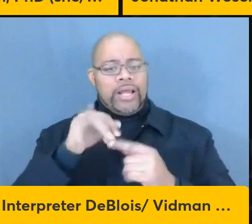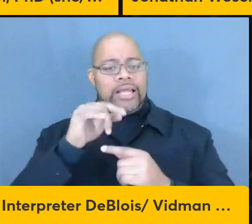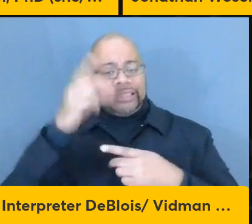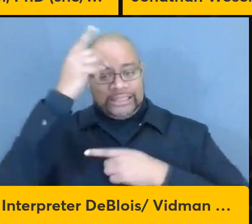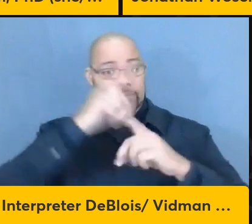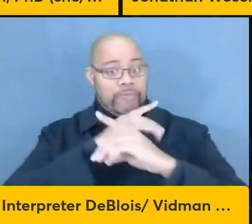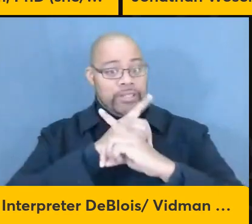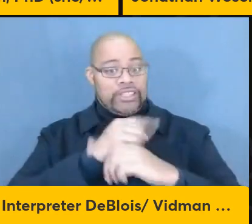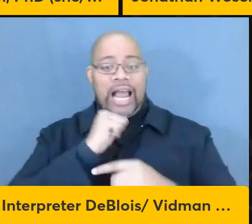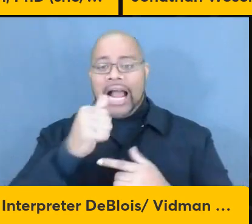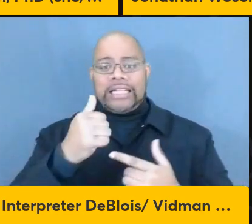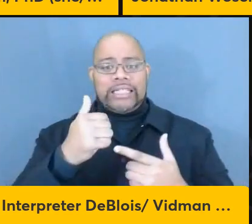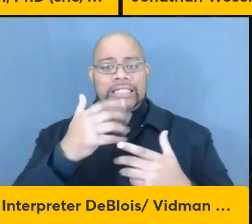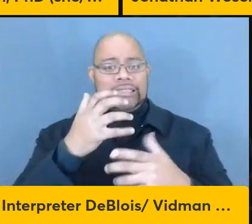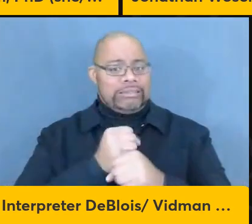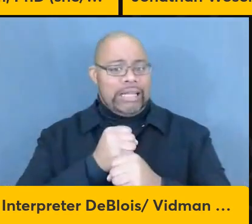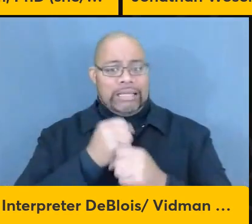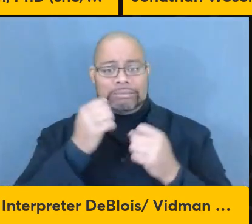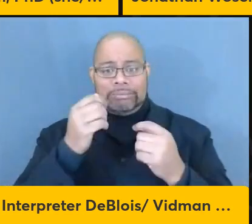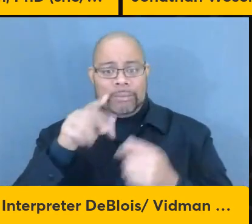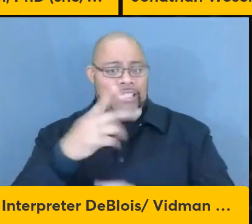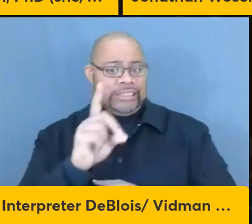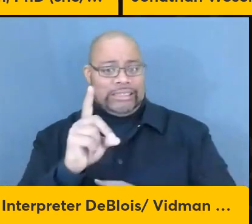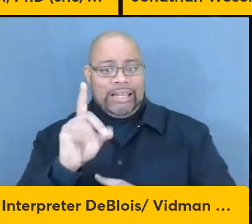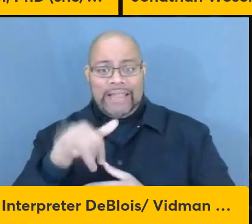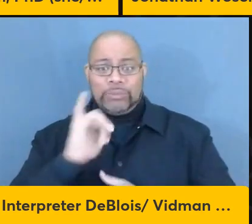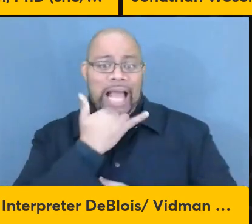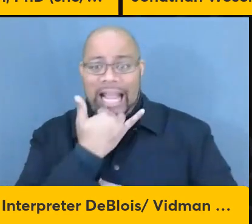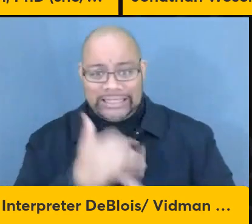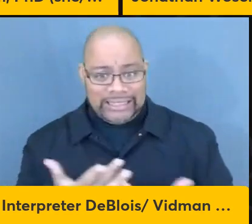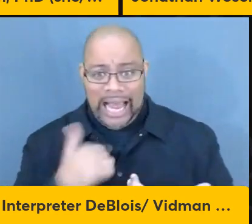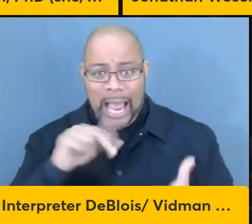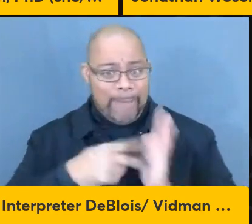I didn't intend to get a PhD. It was an accident.